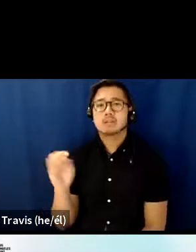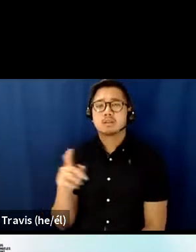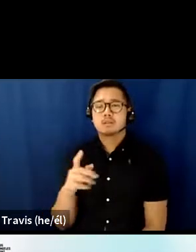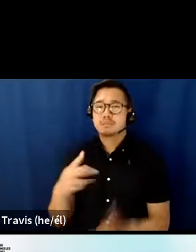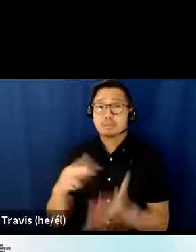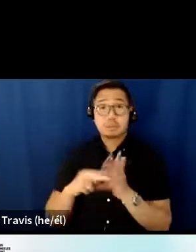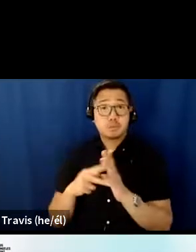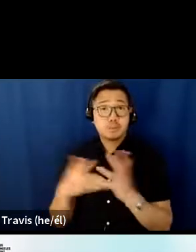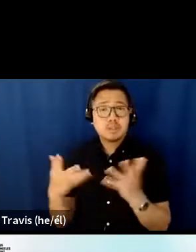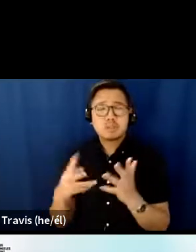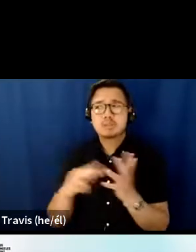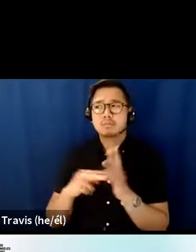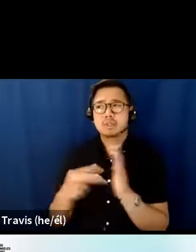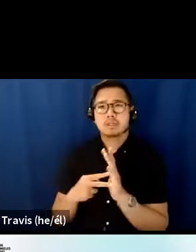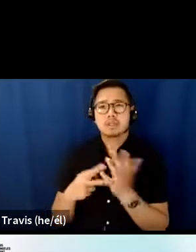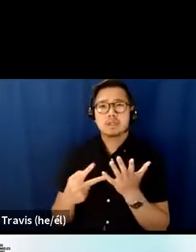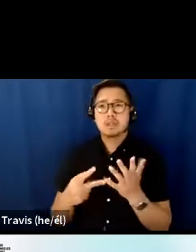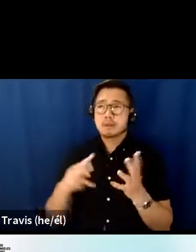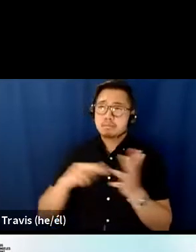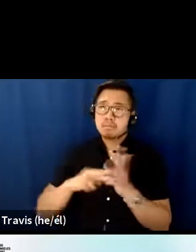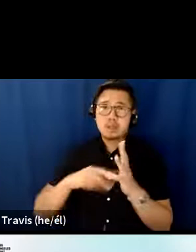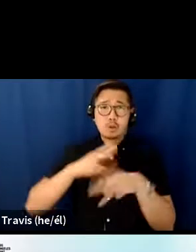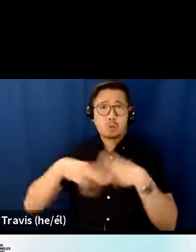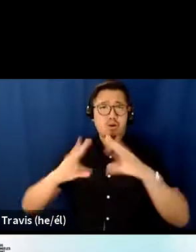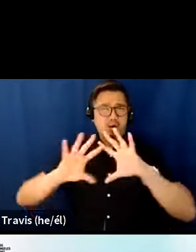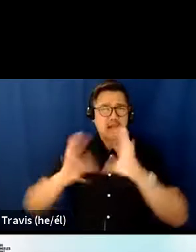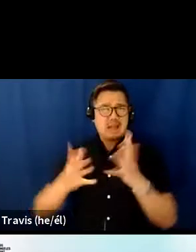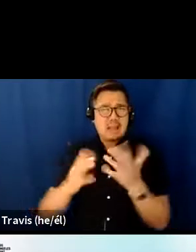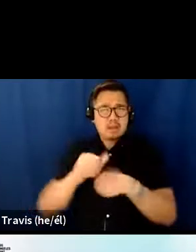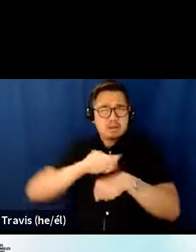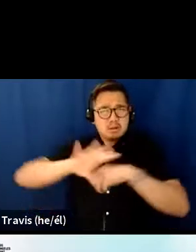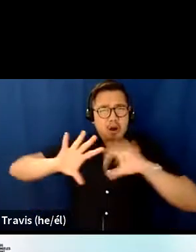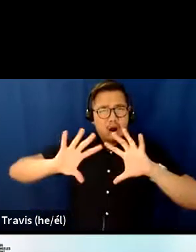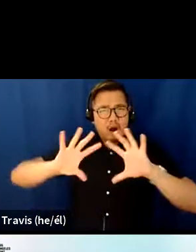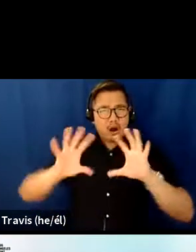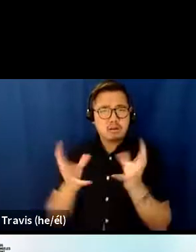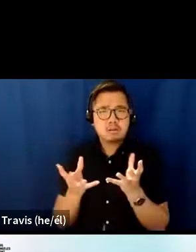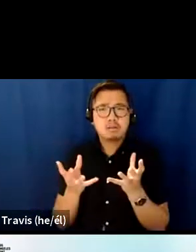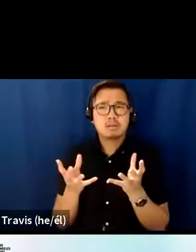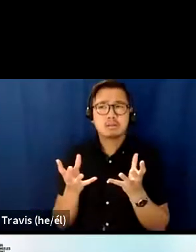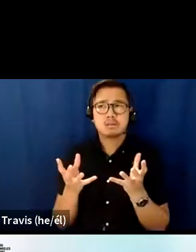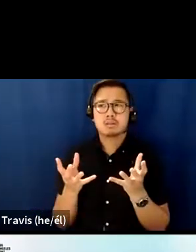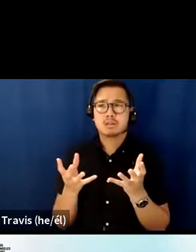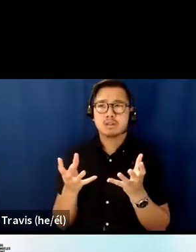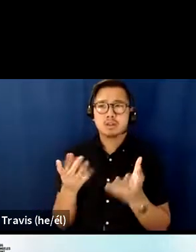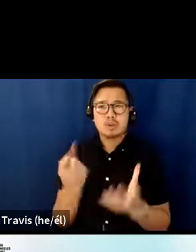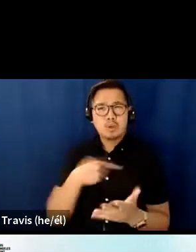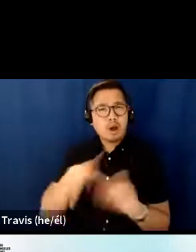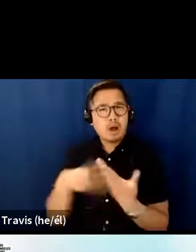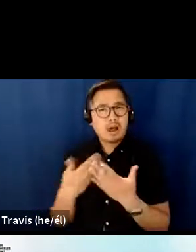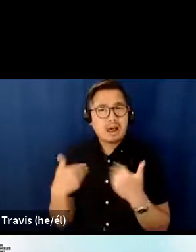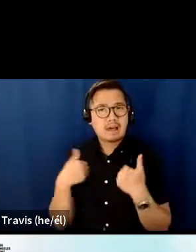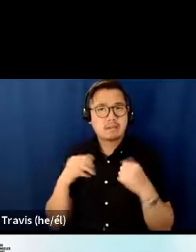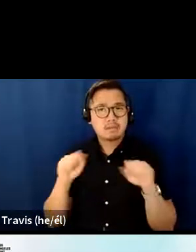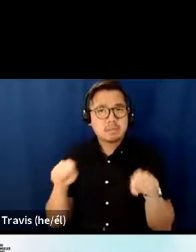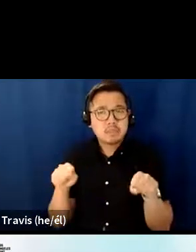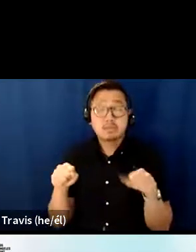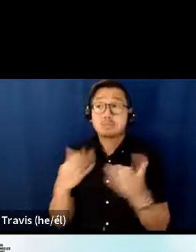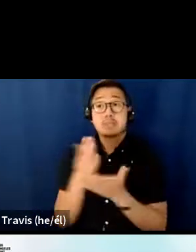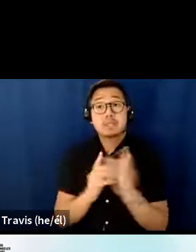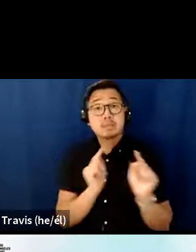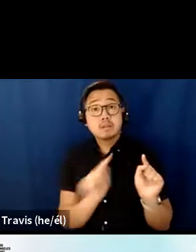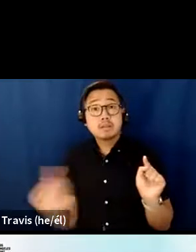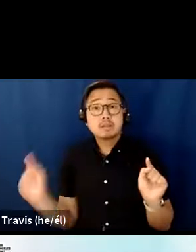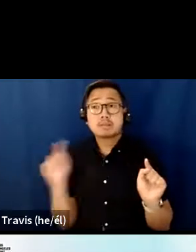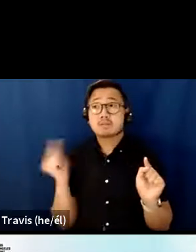being able to understand what this means across the waters for us too, and connect with those with this internet. We have the ability, some of us, because not all of us had the